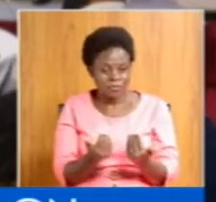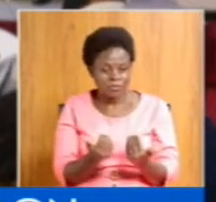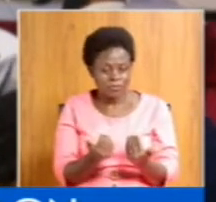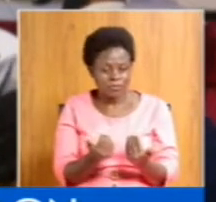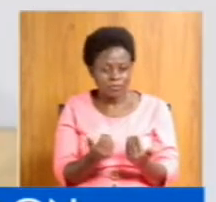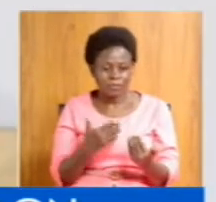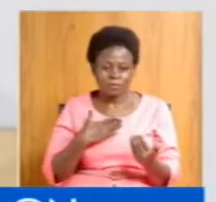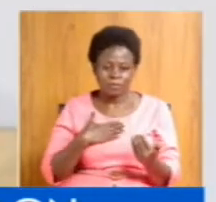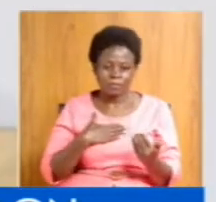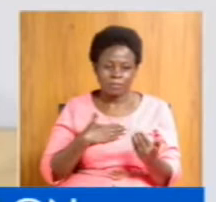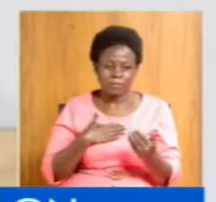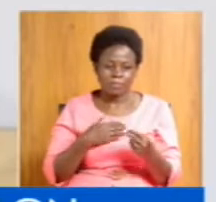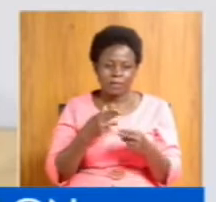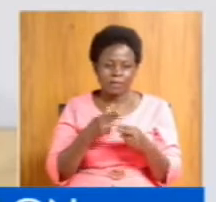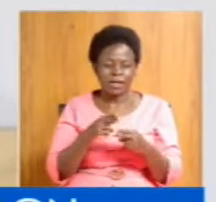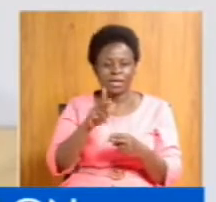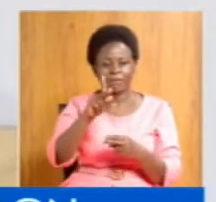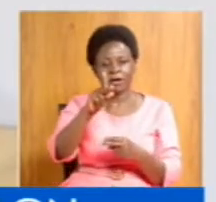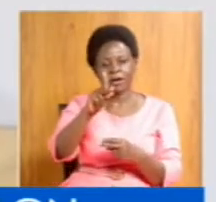I'm called Kayinga Muduyisto,